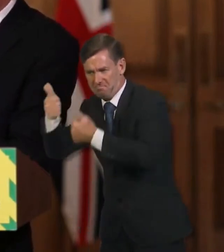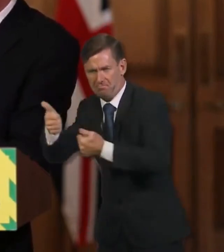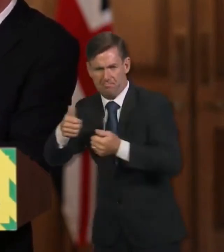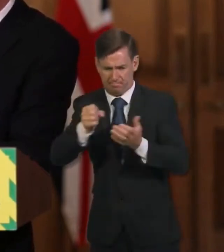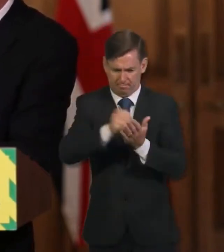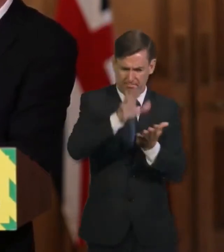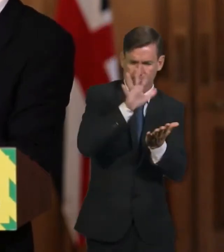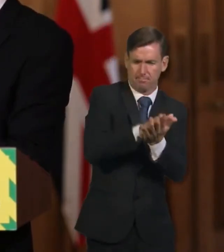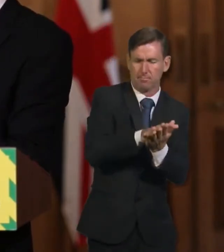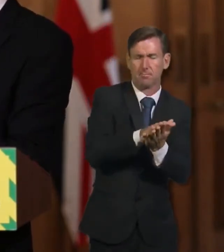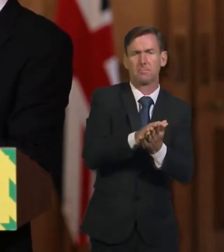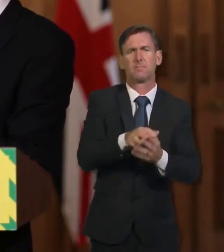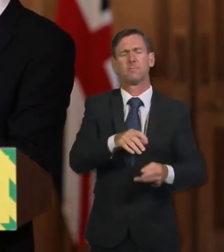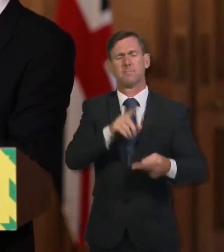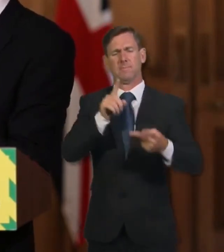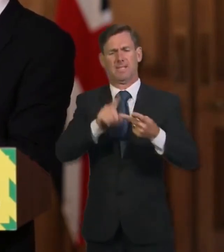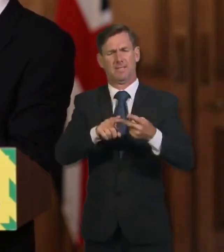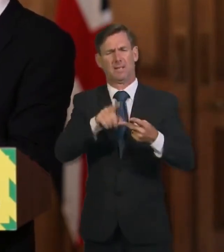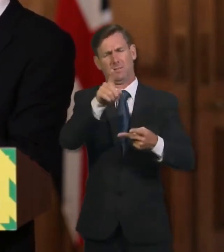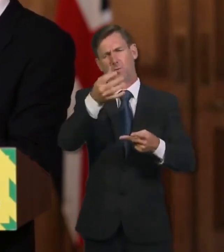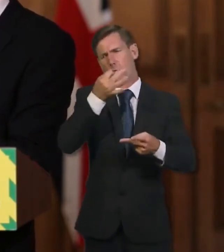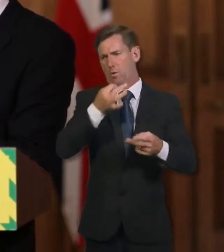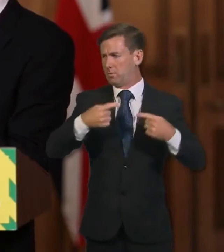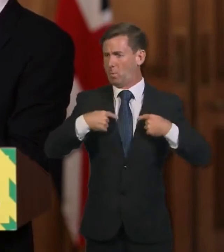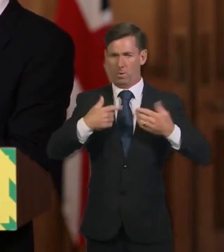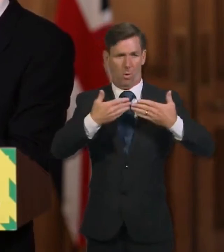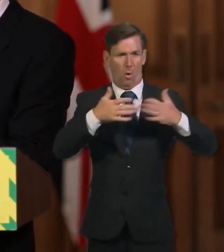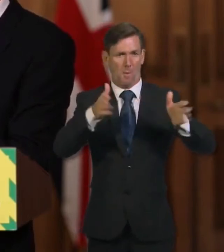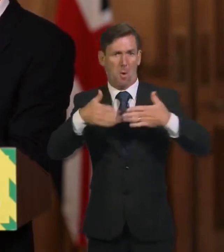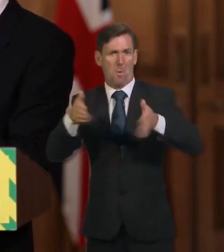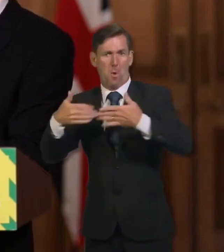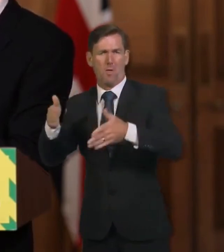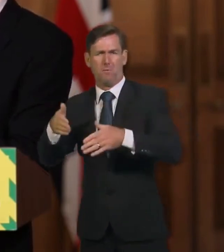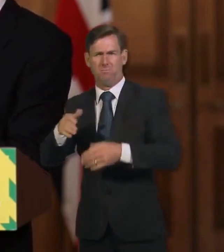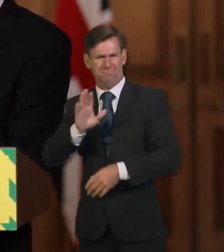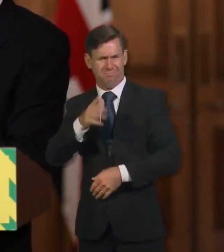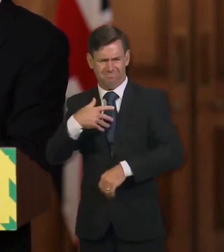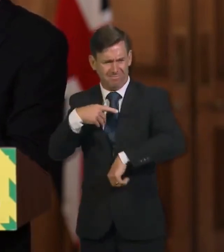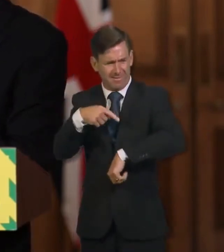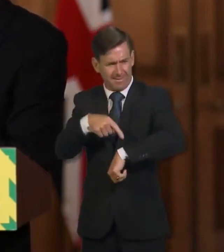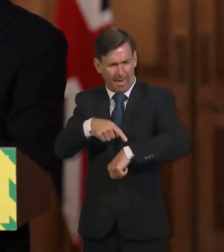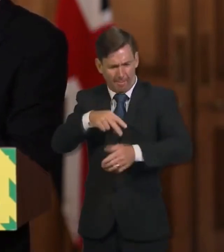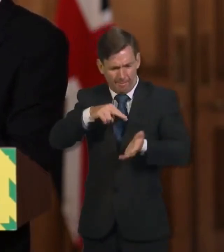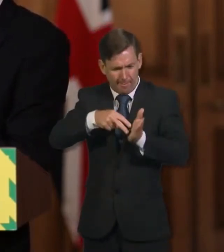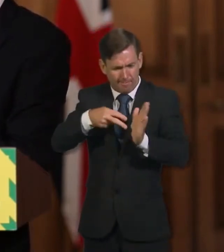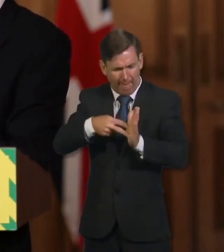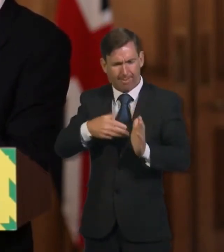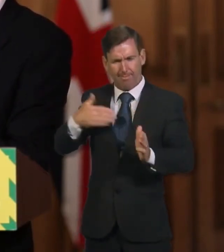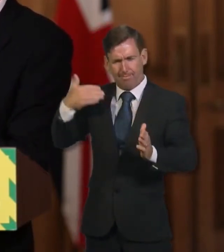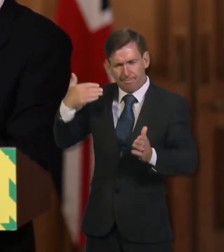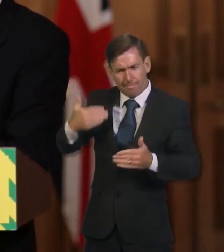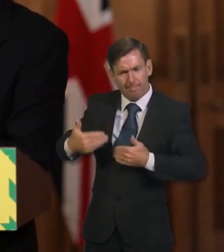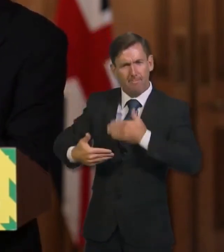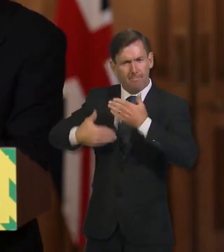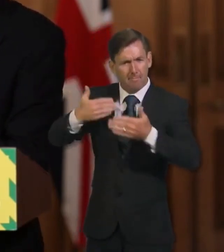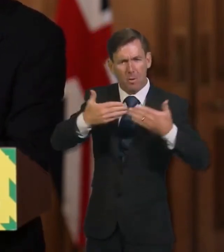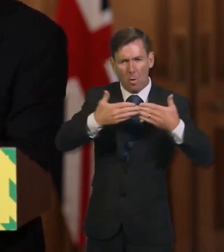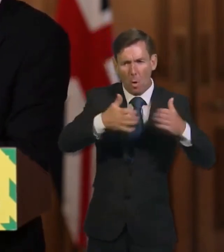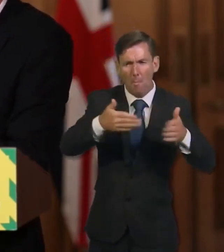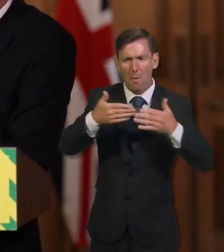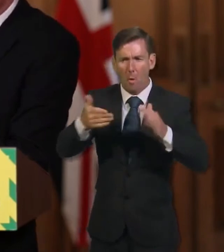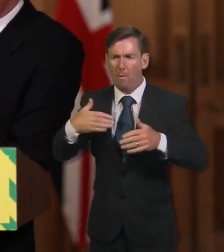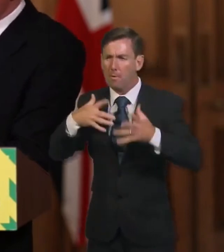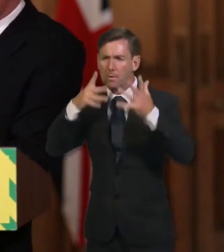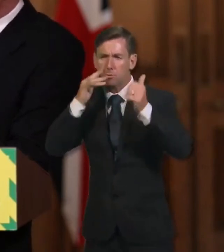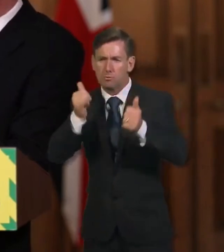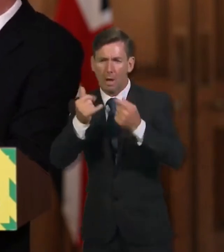reopening continues, we continue to analyse the evidence and the data from it. And of course, that is one of the